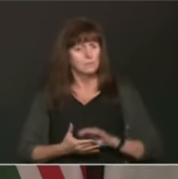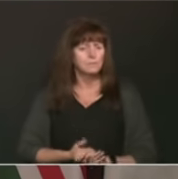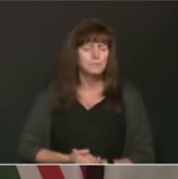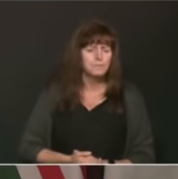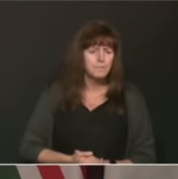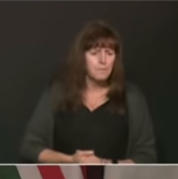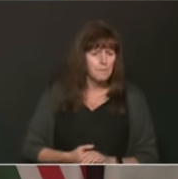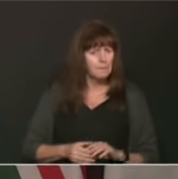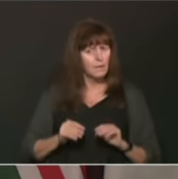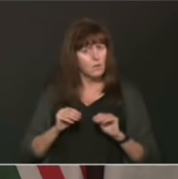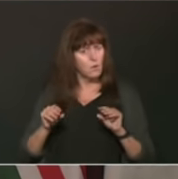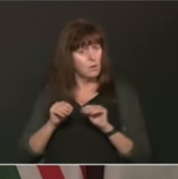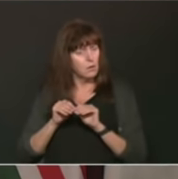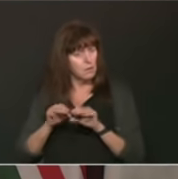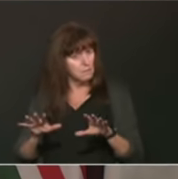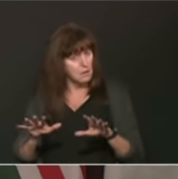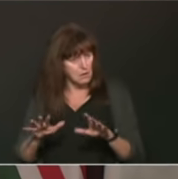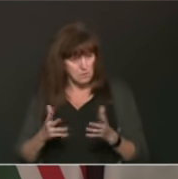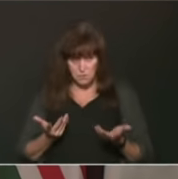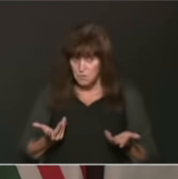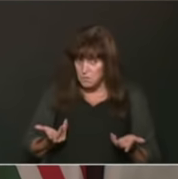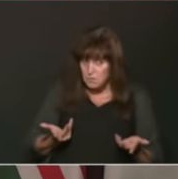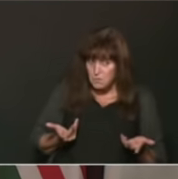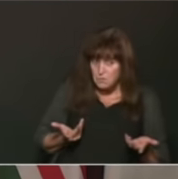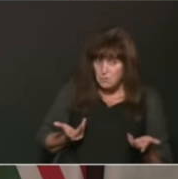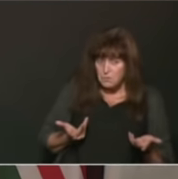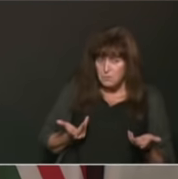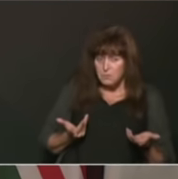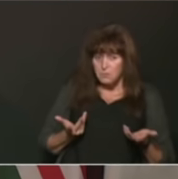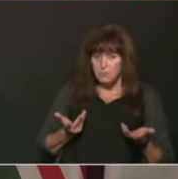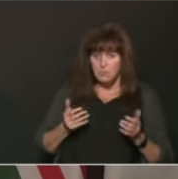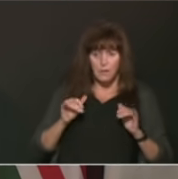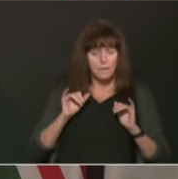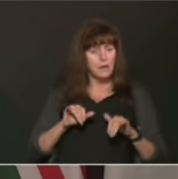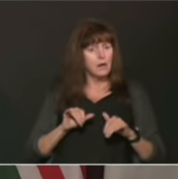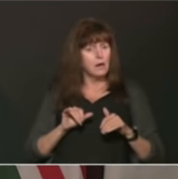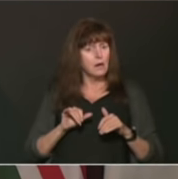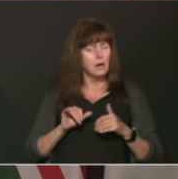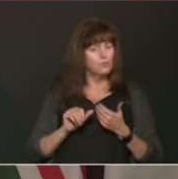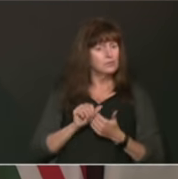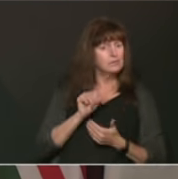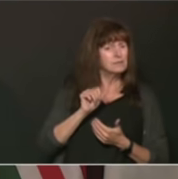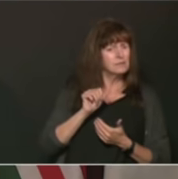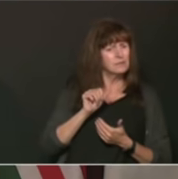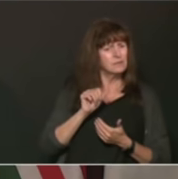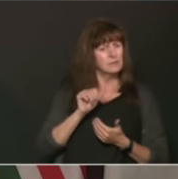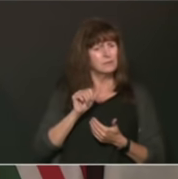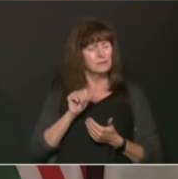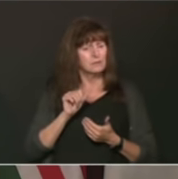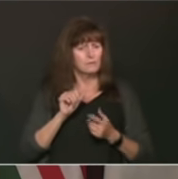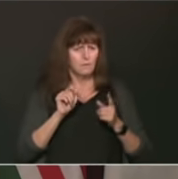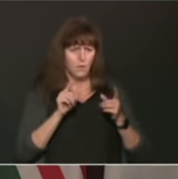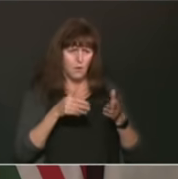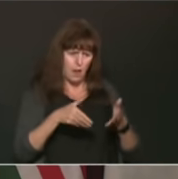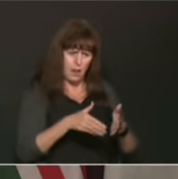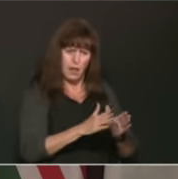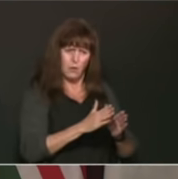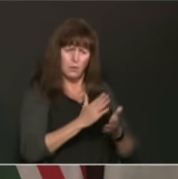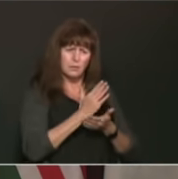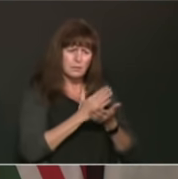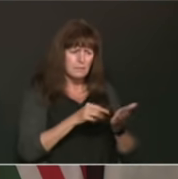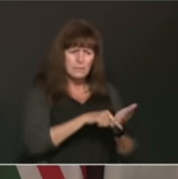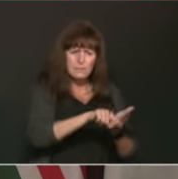brought constantly back to us about the risk of fraud, the risk of medical exemption. But from my vantage point, the system is